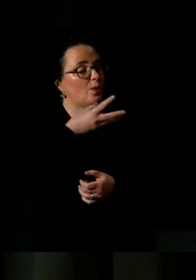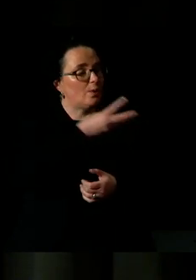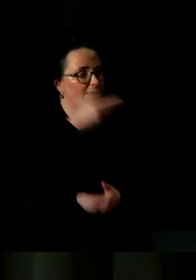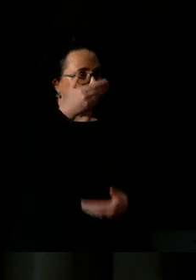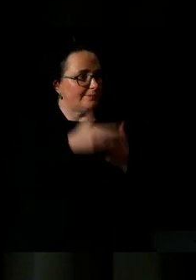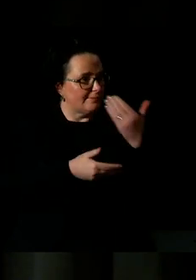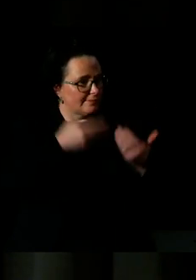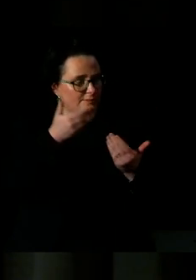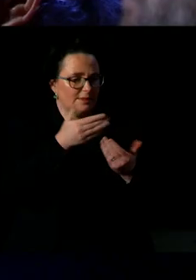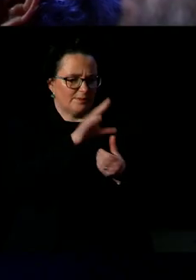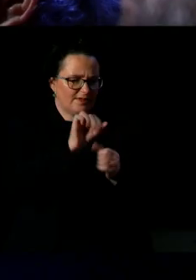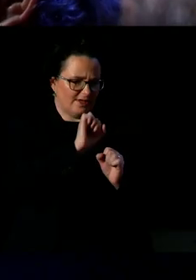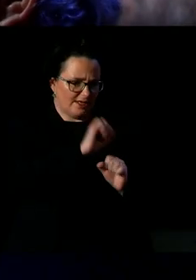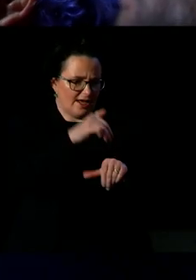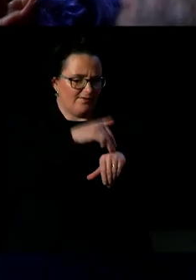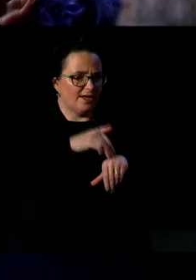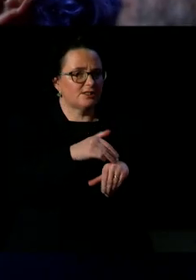people.